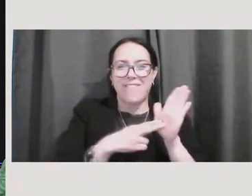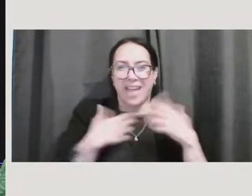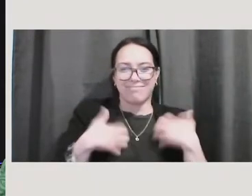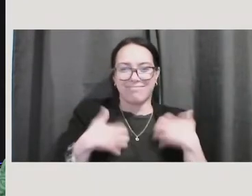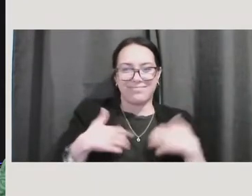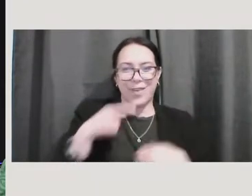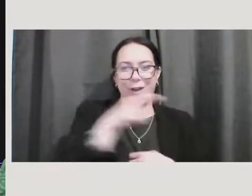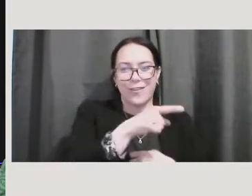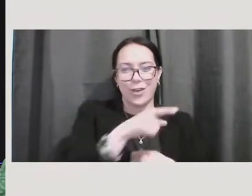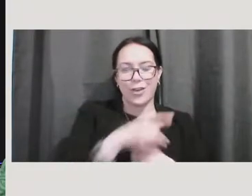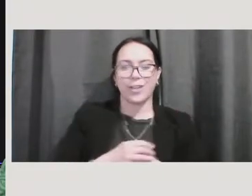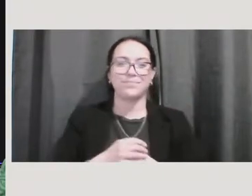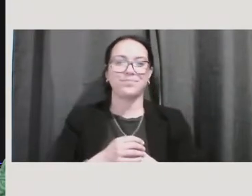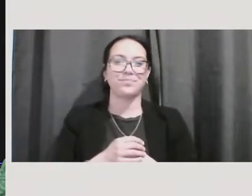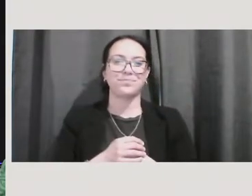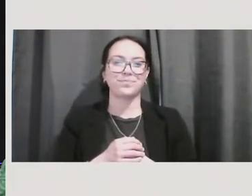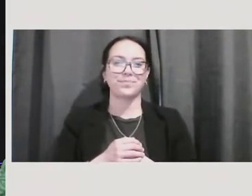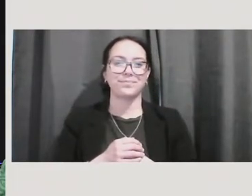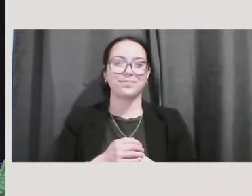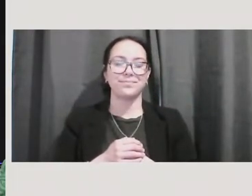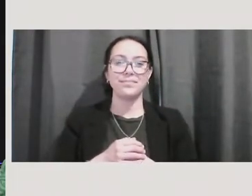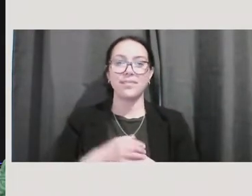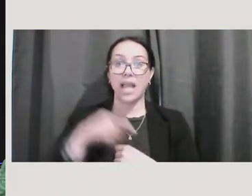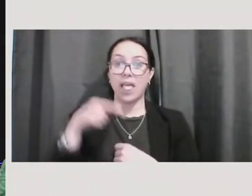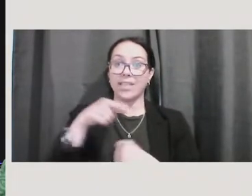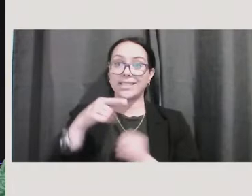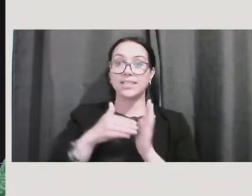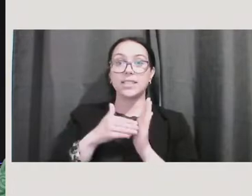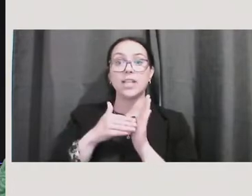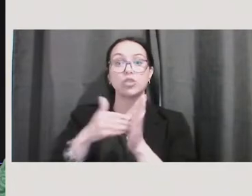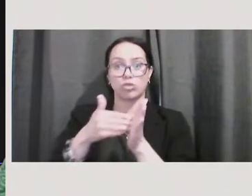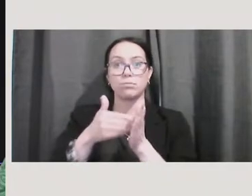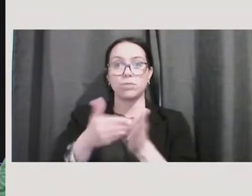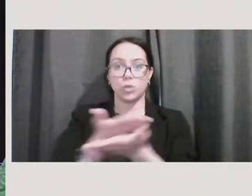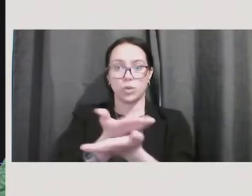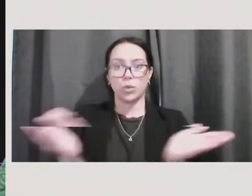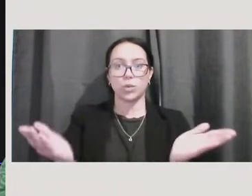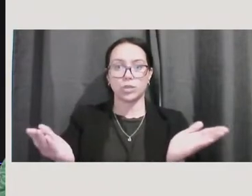a tribute a tribute to the artists